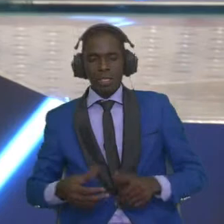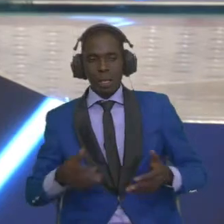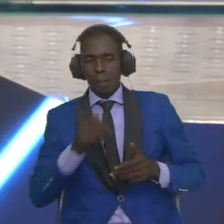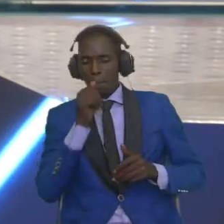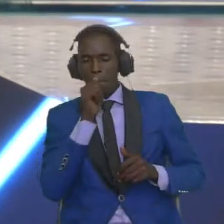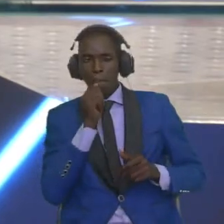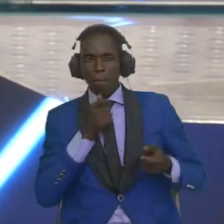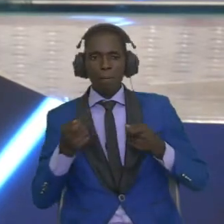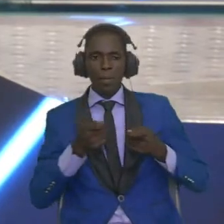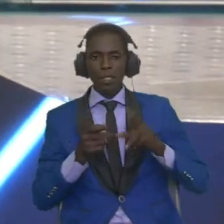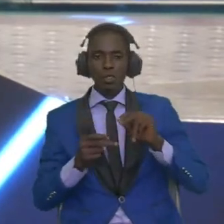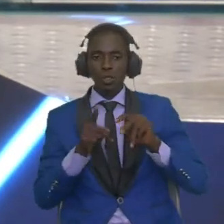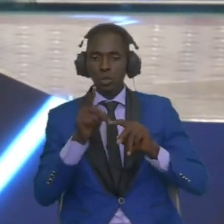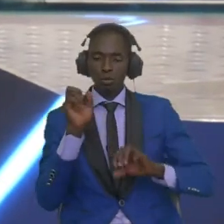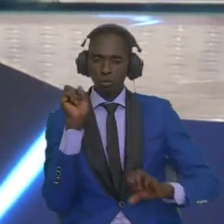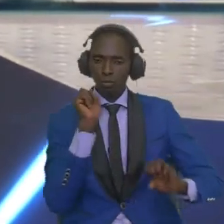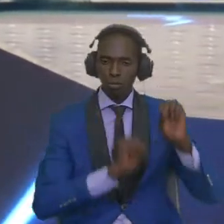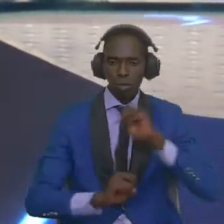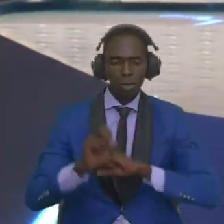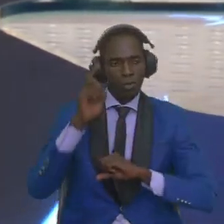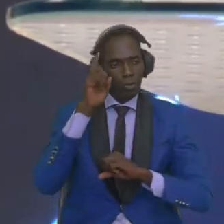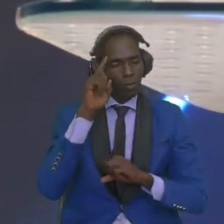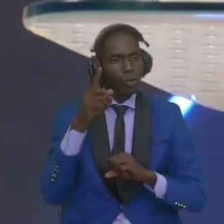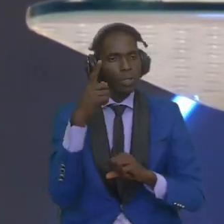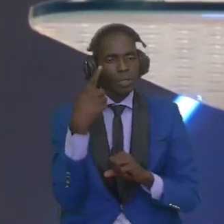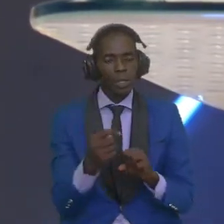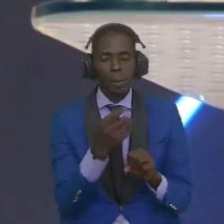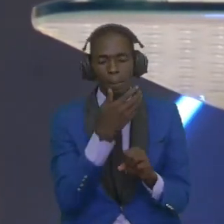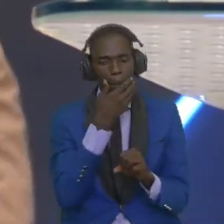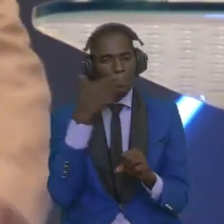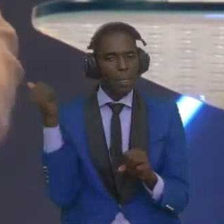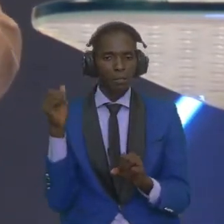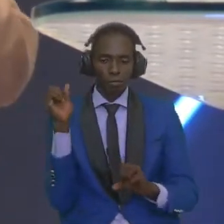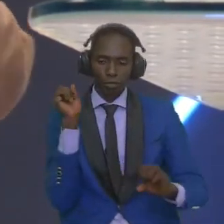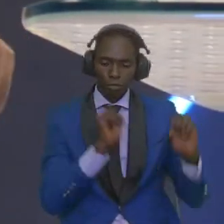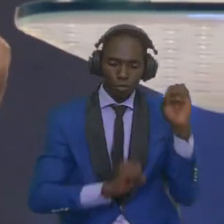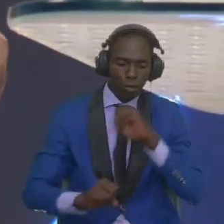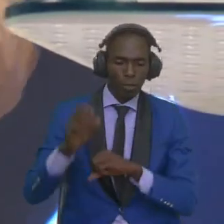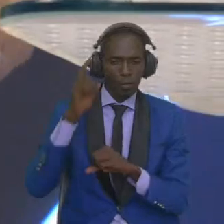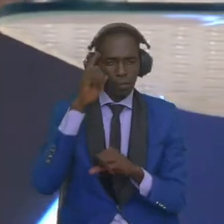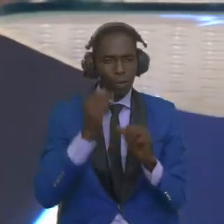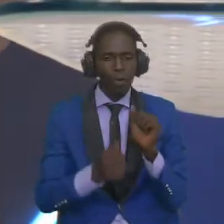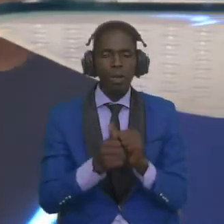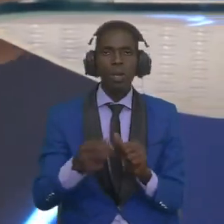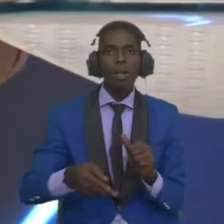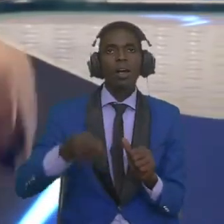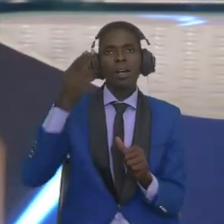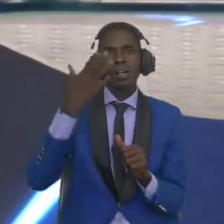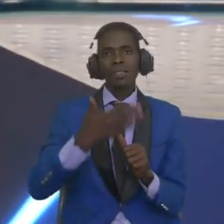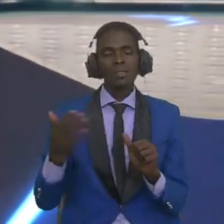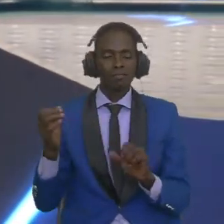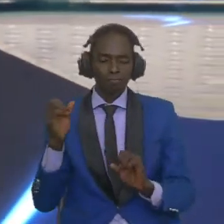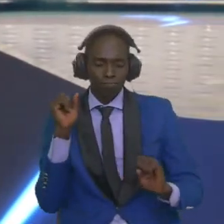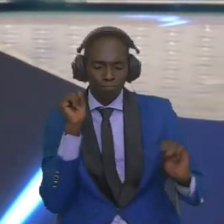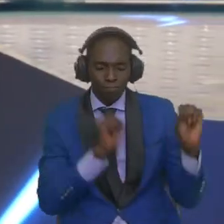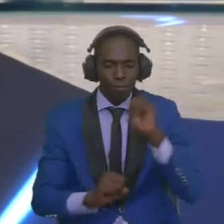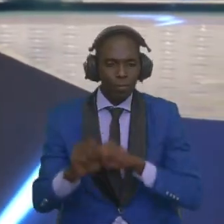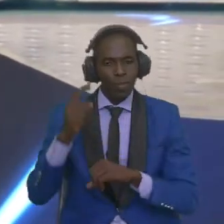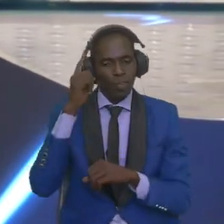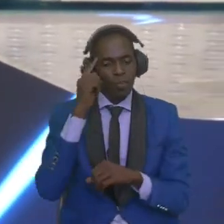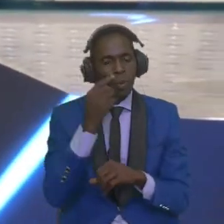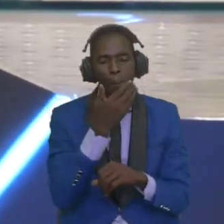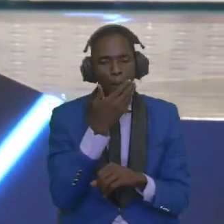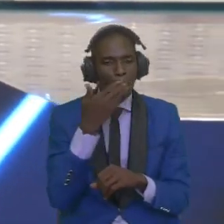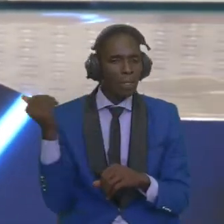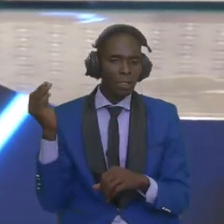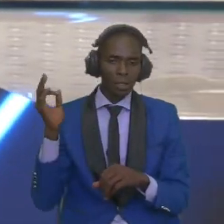the masteries. You strive for a higher plane. You strive for better productivity. If